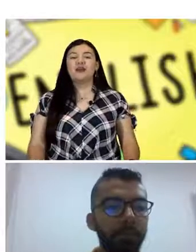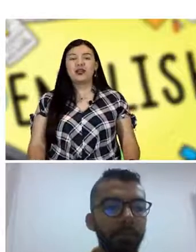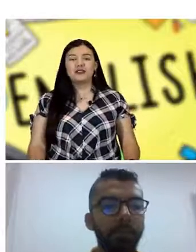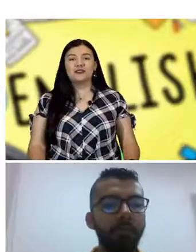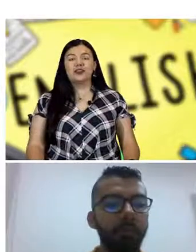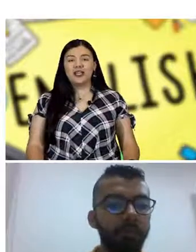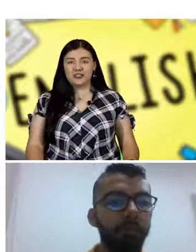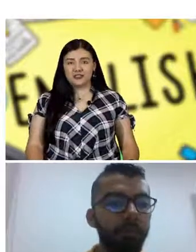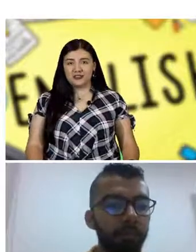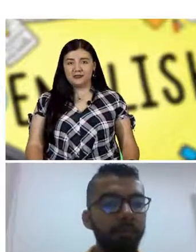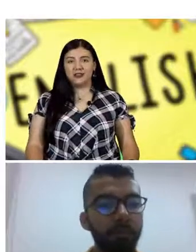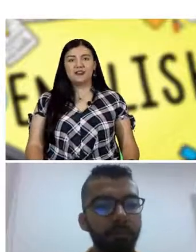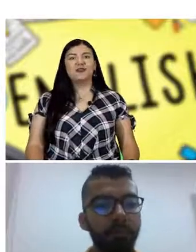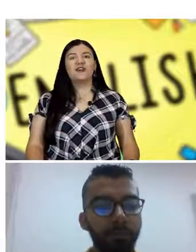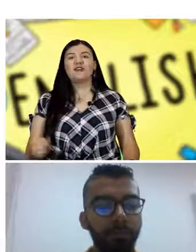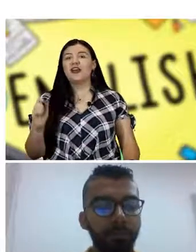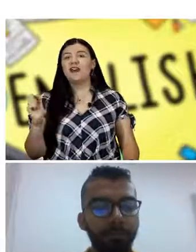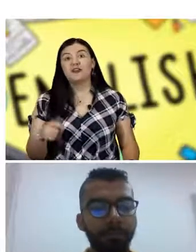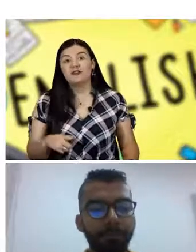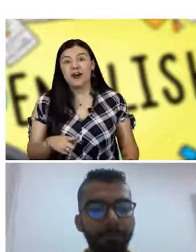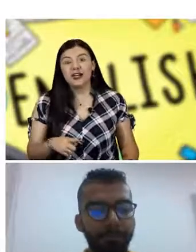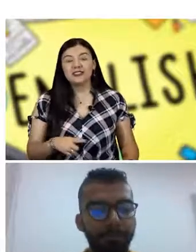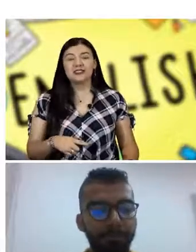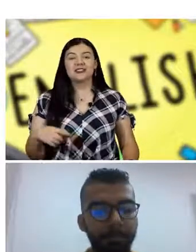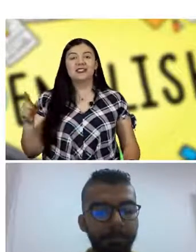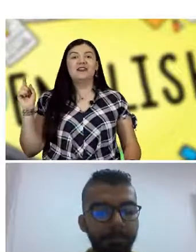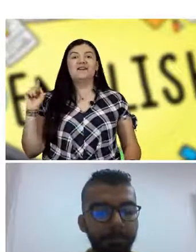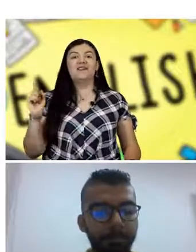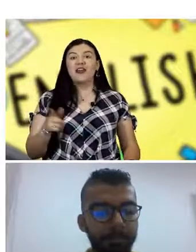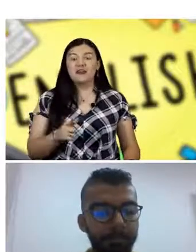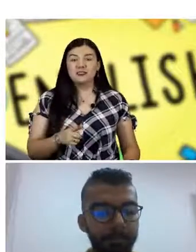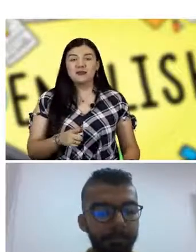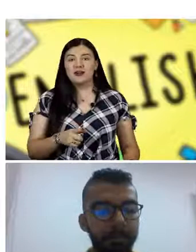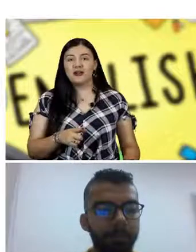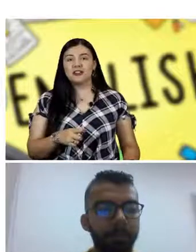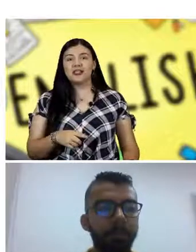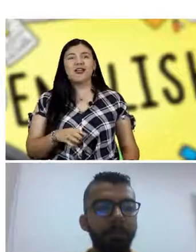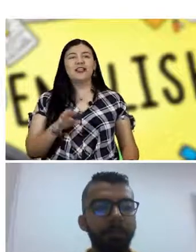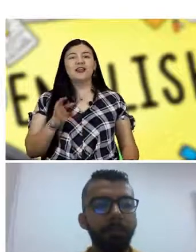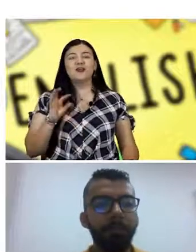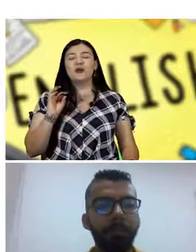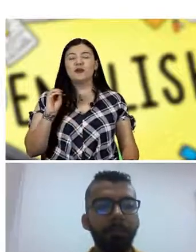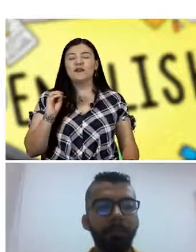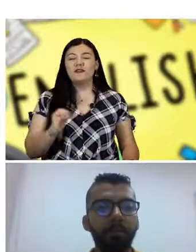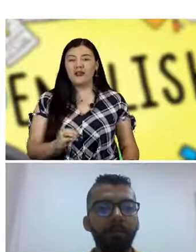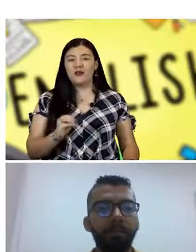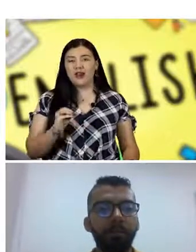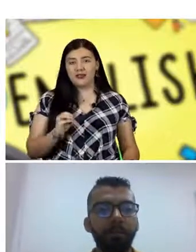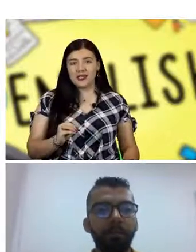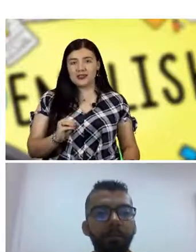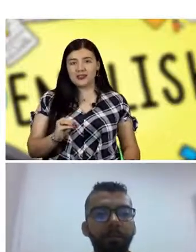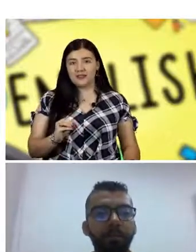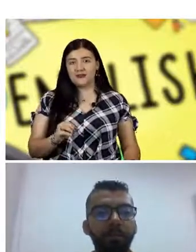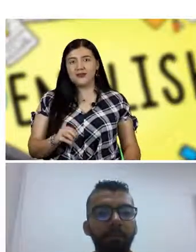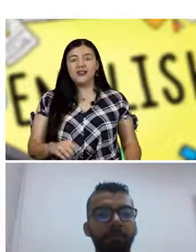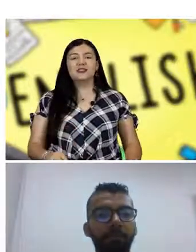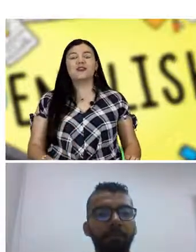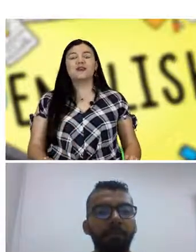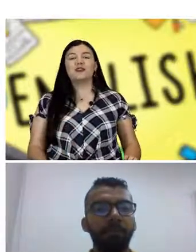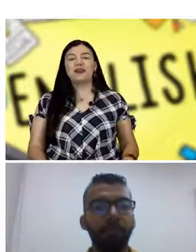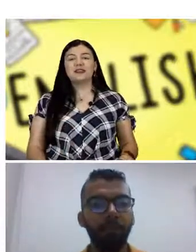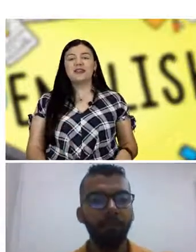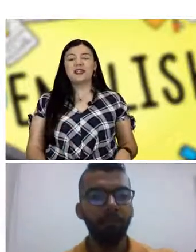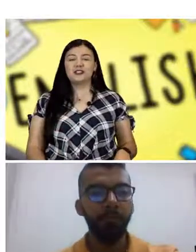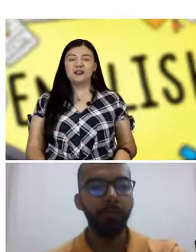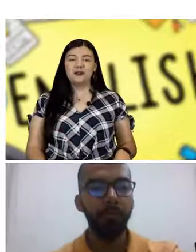Emily, congratulations, because you were very fast, very smart, and you were very attentive.